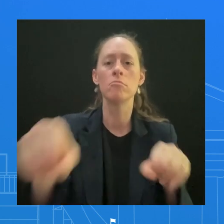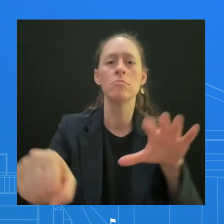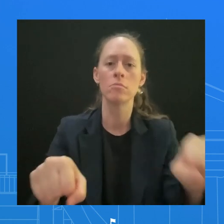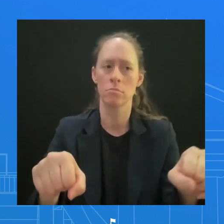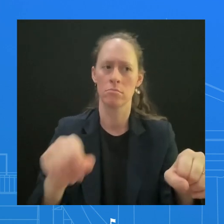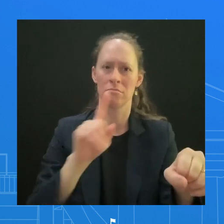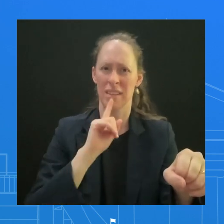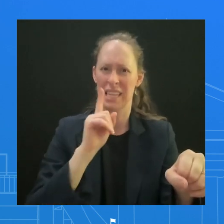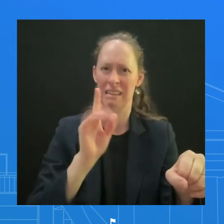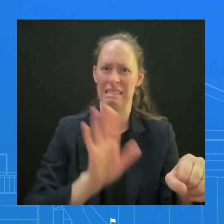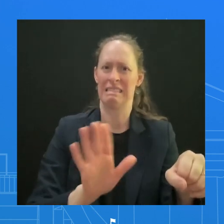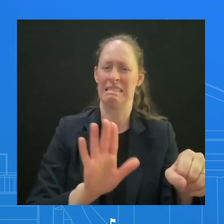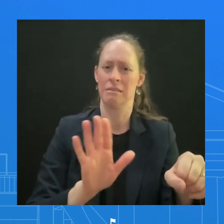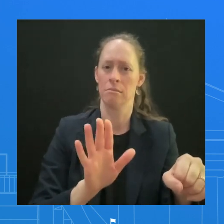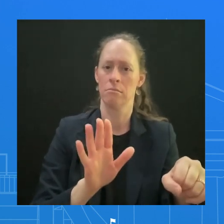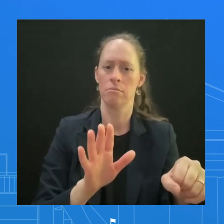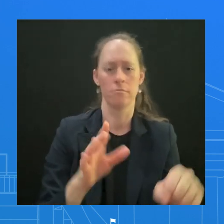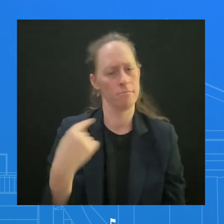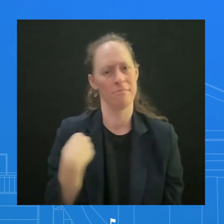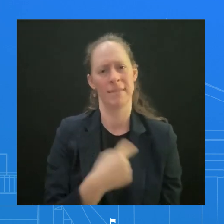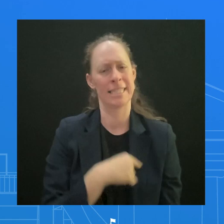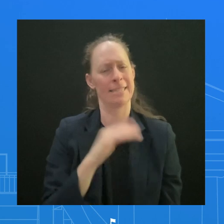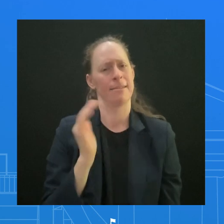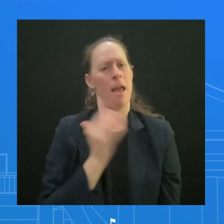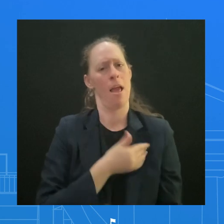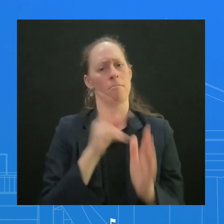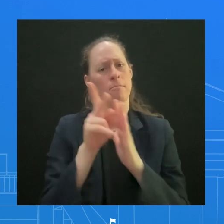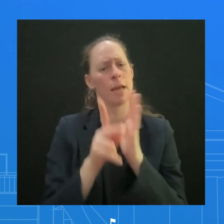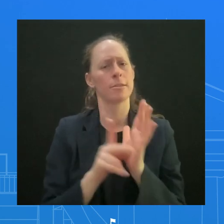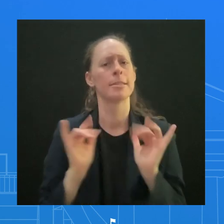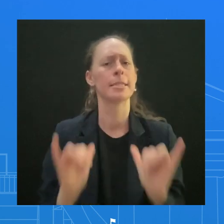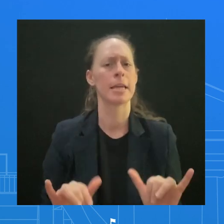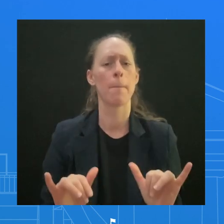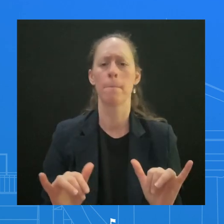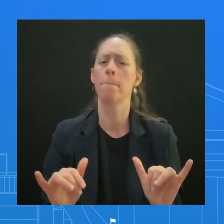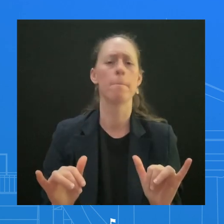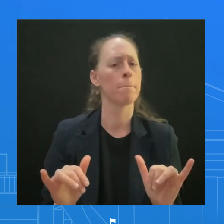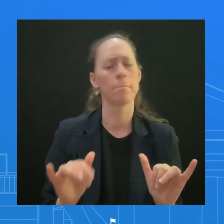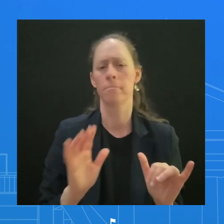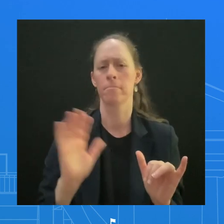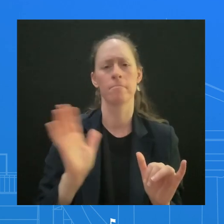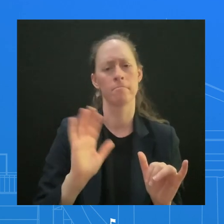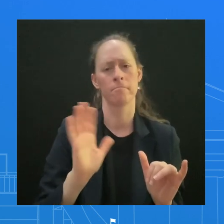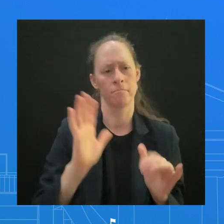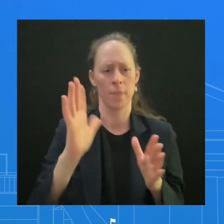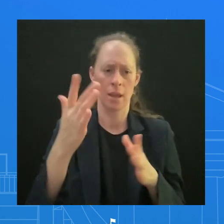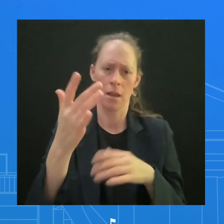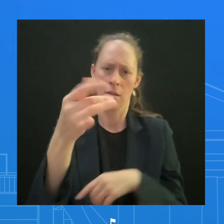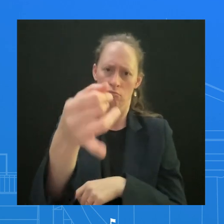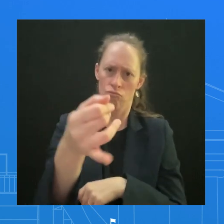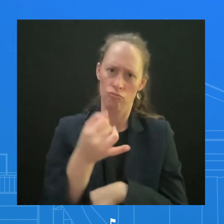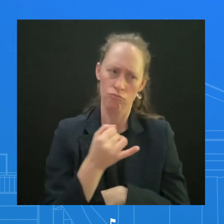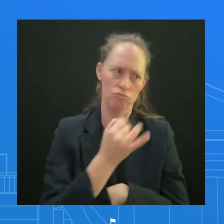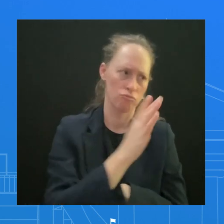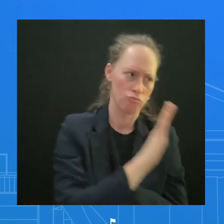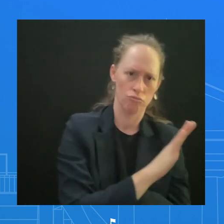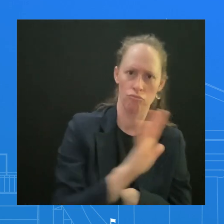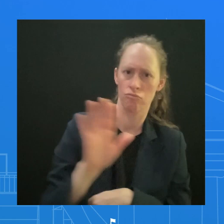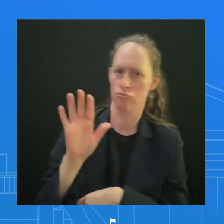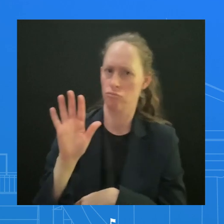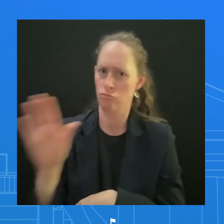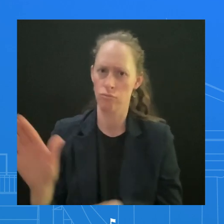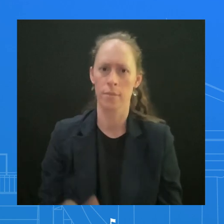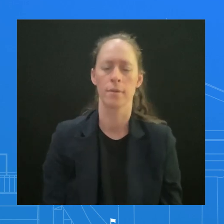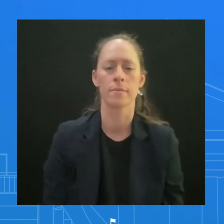will not change, and we have been very consistent in communicating that directly to government officials in Israel. I can't speak to their comments